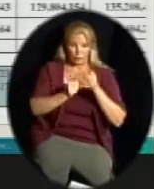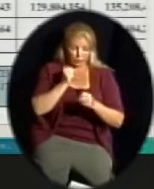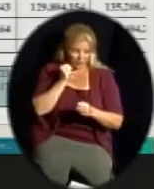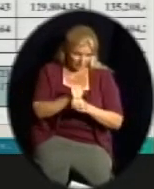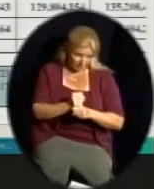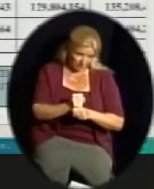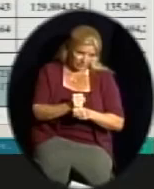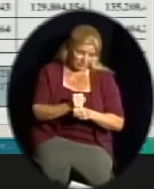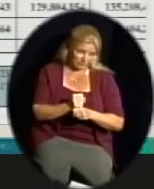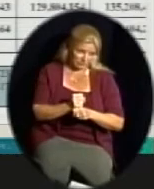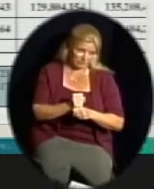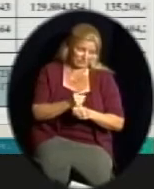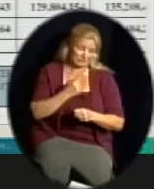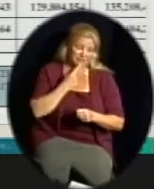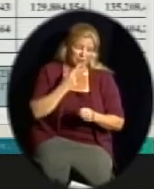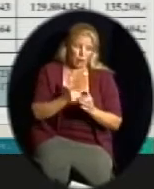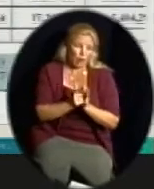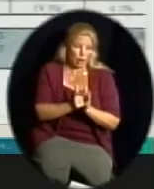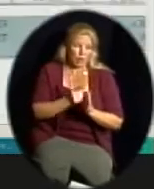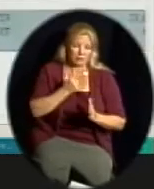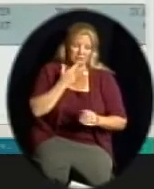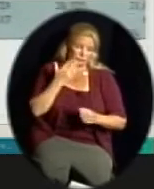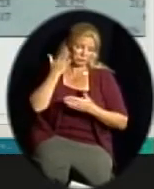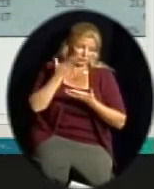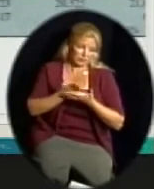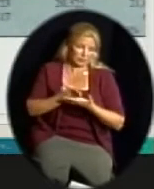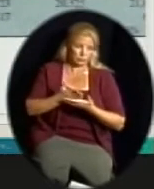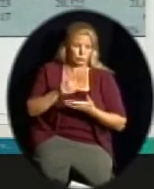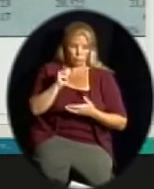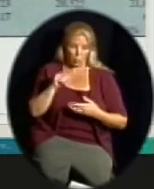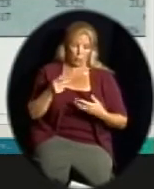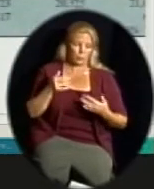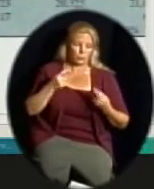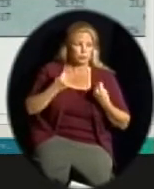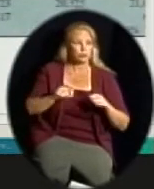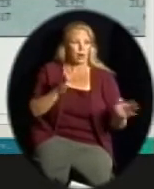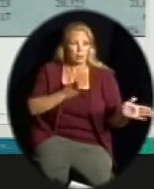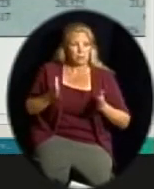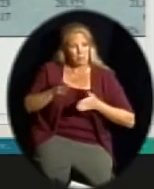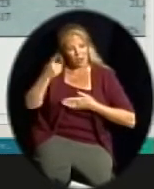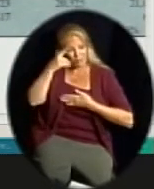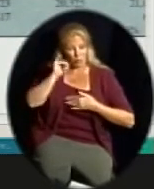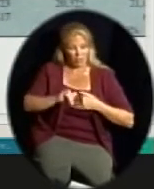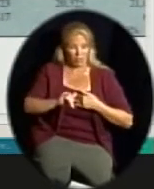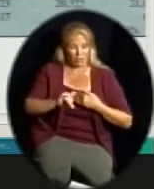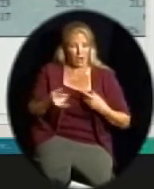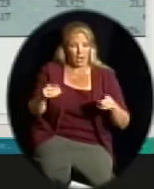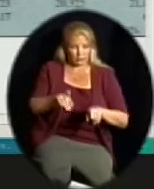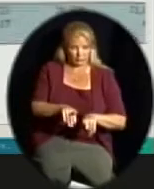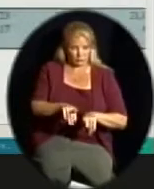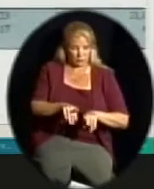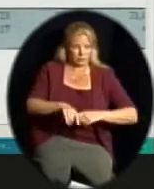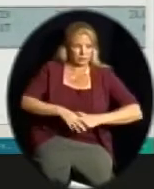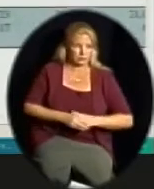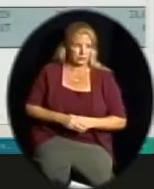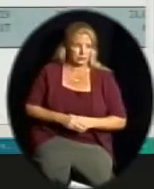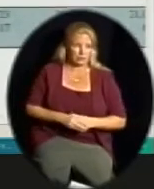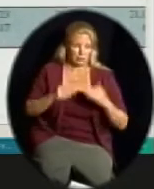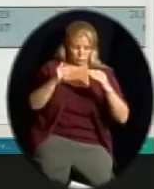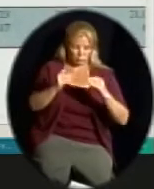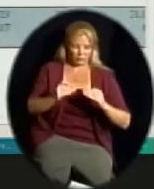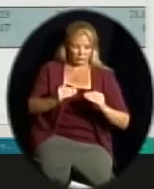trying to do is create an opportunity for planning for that eventuality. As we move down on the graph, we look then at the